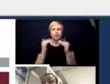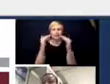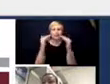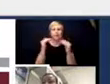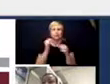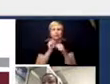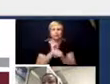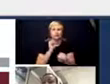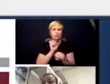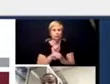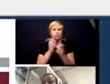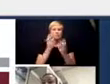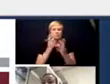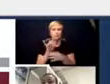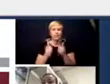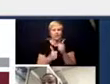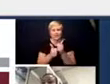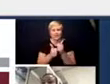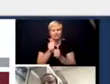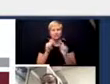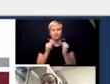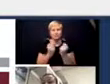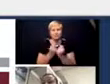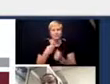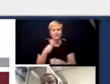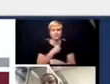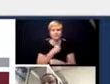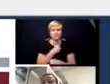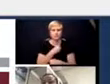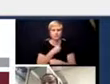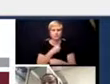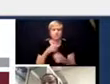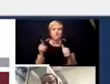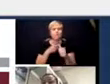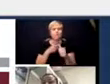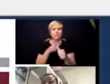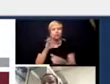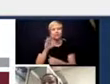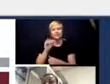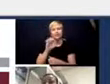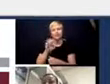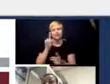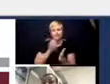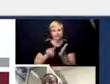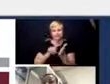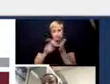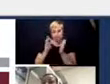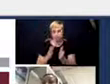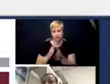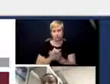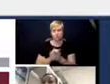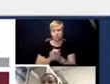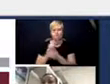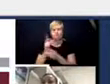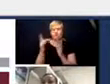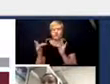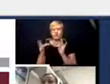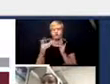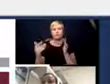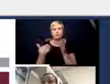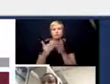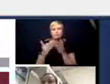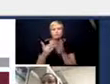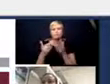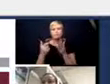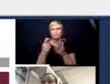each of these team members. First, for the case investigators, they are those individuals who contact a newly diagnosed COVID-19